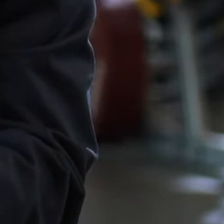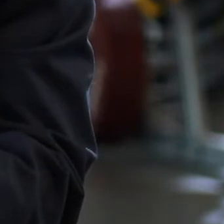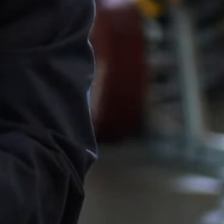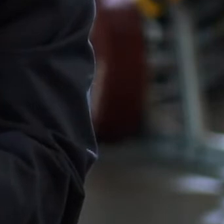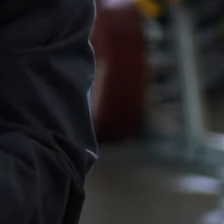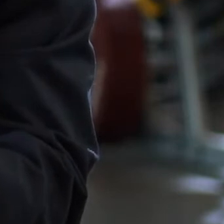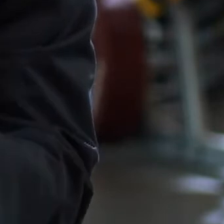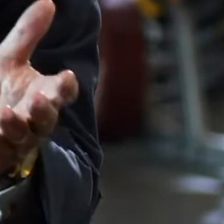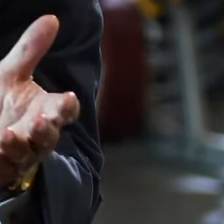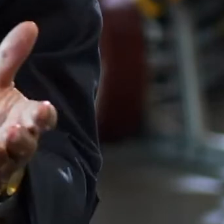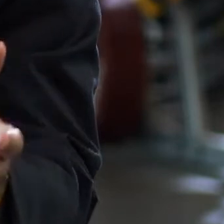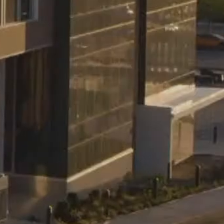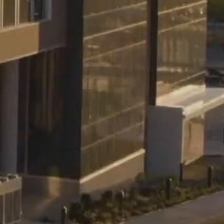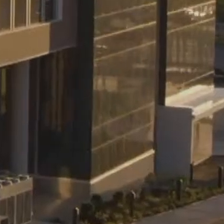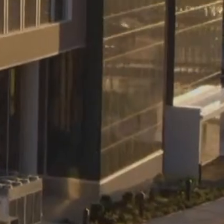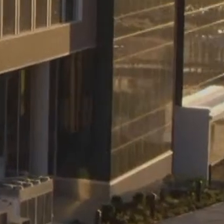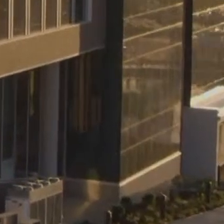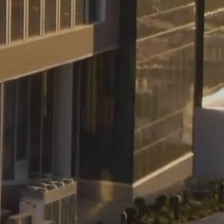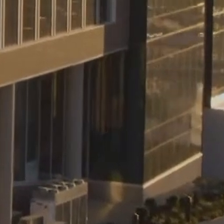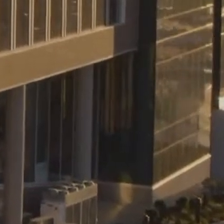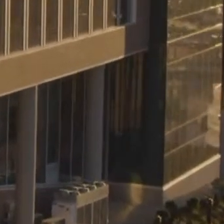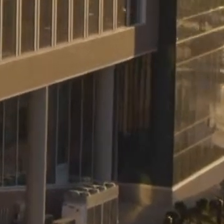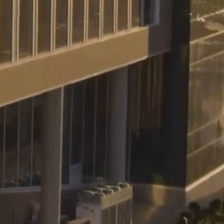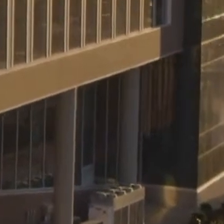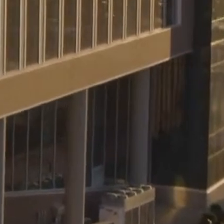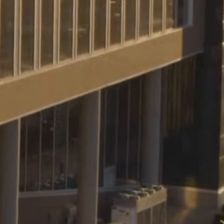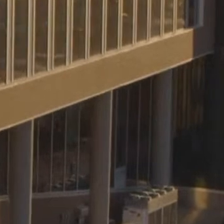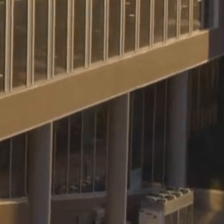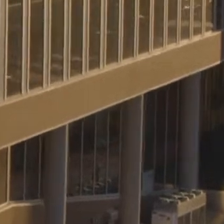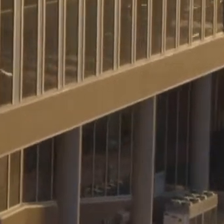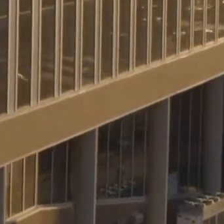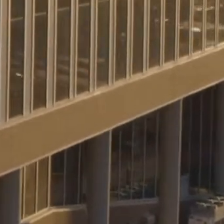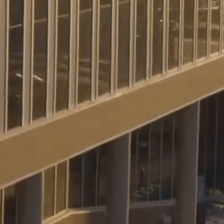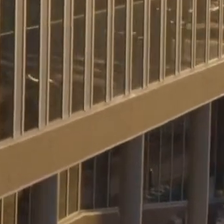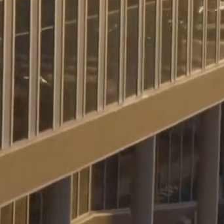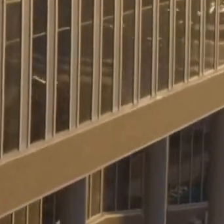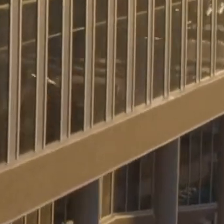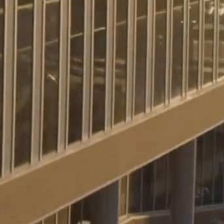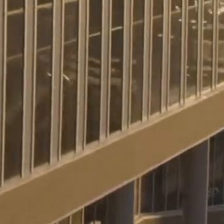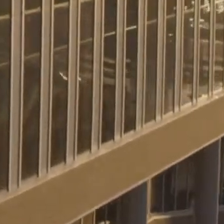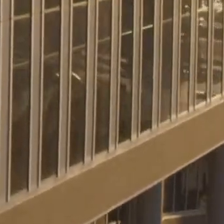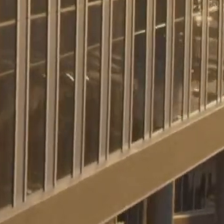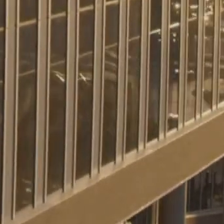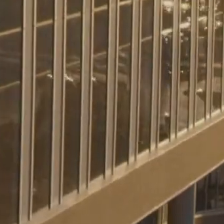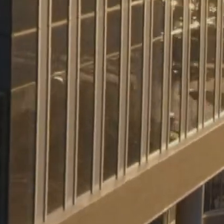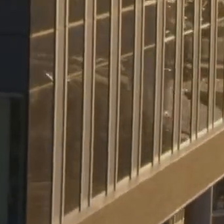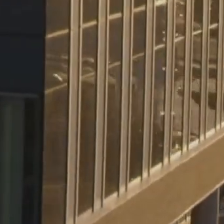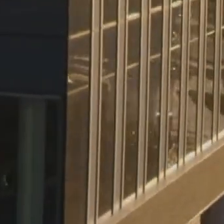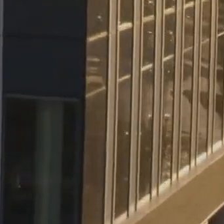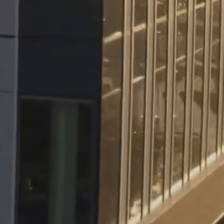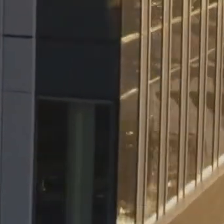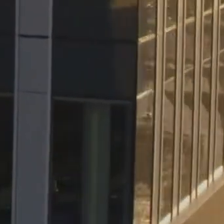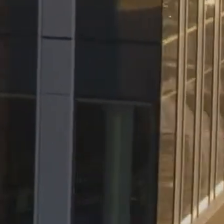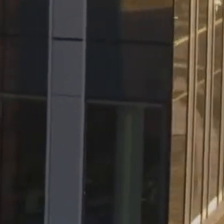region, the state, and the nation. The City for Champions tax increment financing that will be enjoyed by this project as well